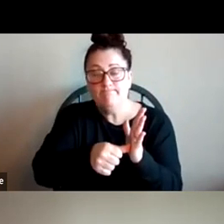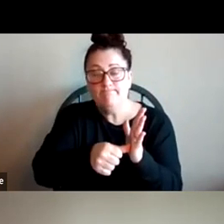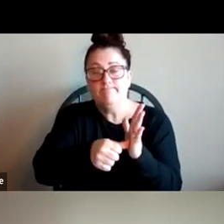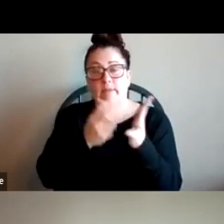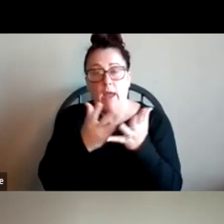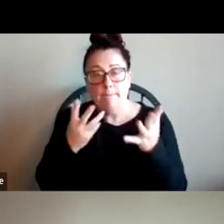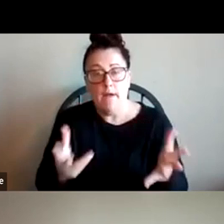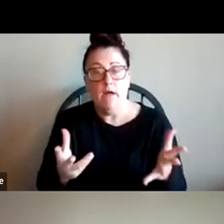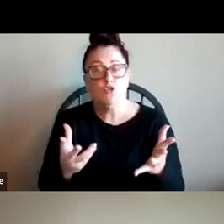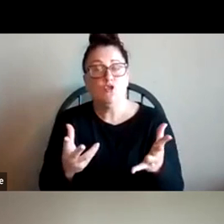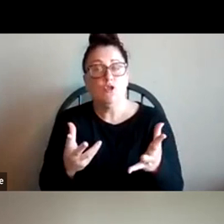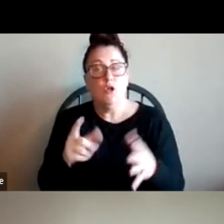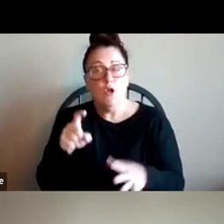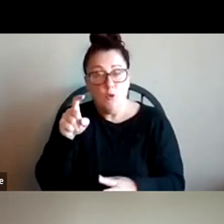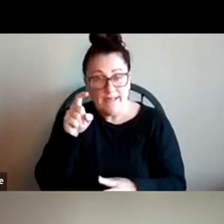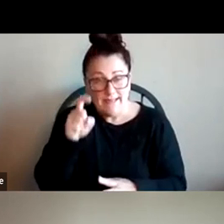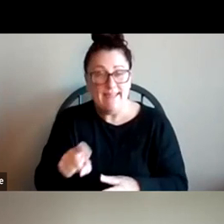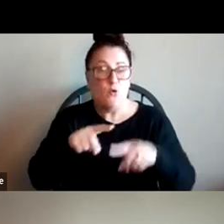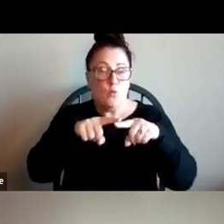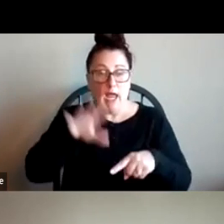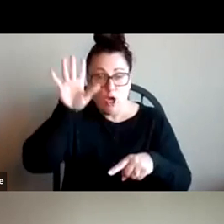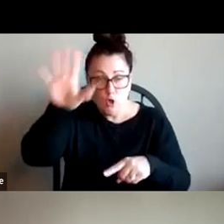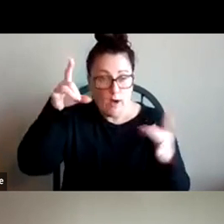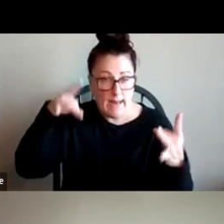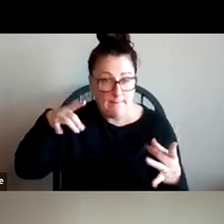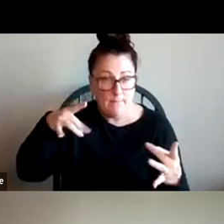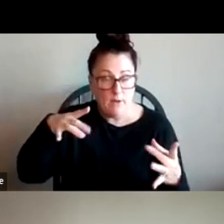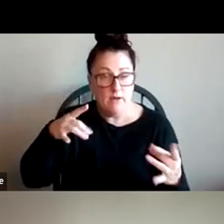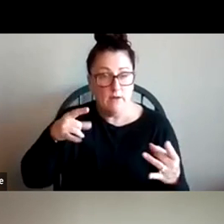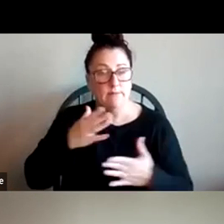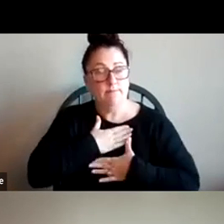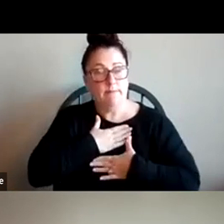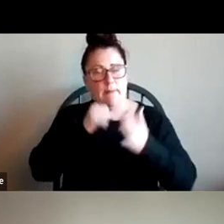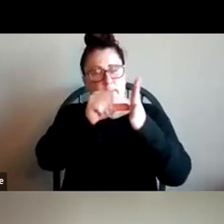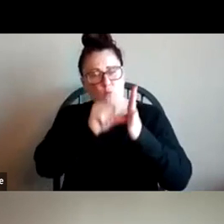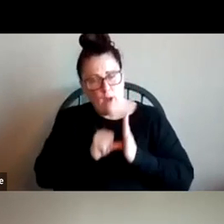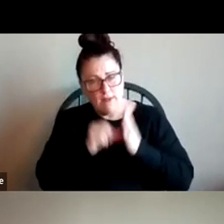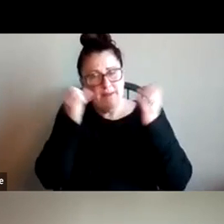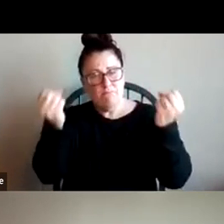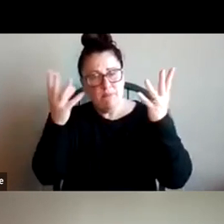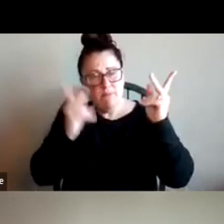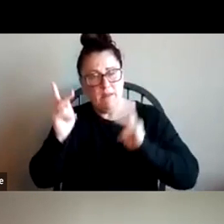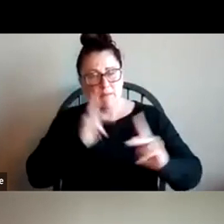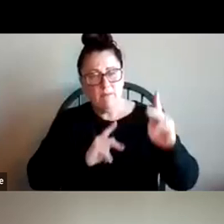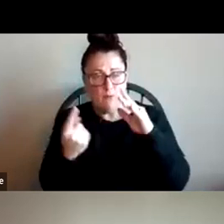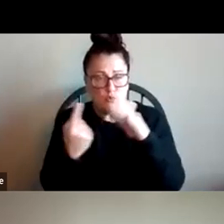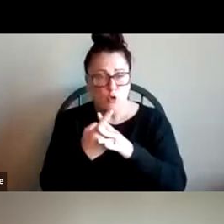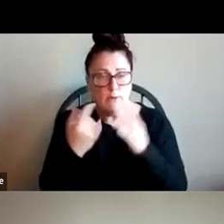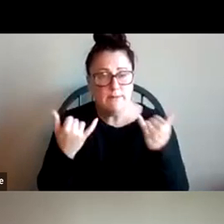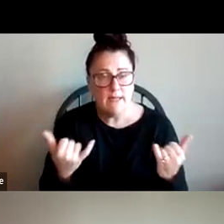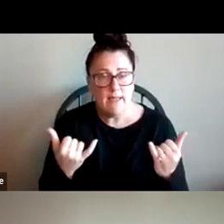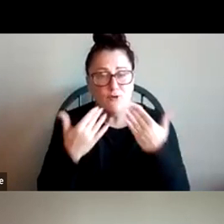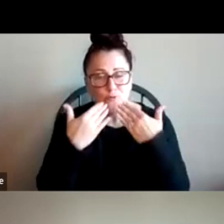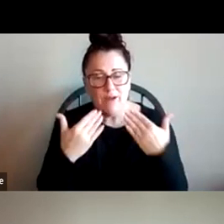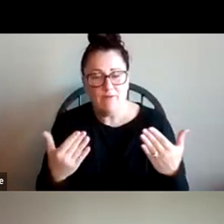enough how much we need and count on your input. I'm incredibly impressed by how many people have shown up today and really